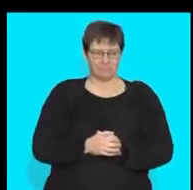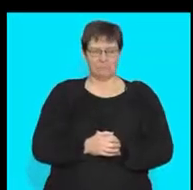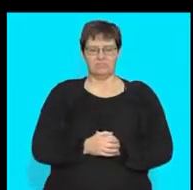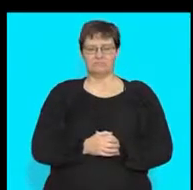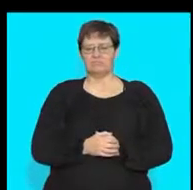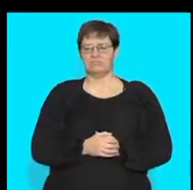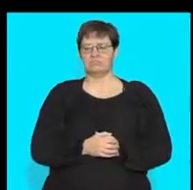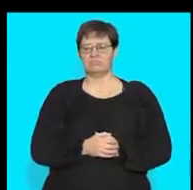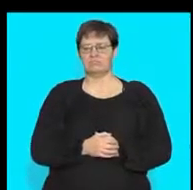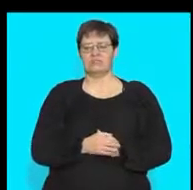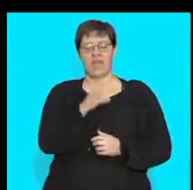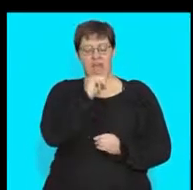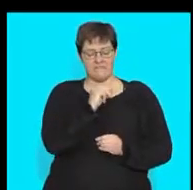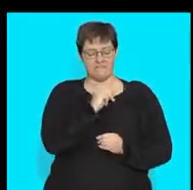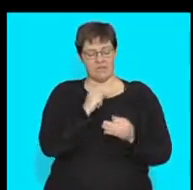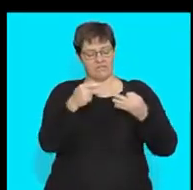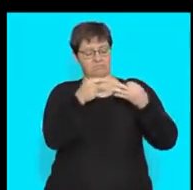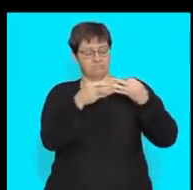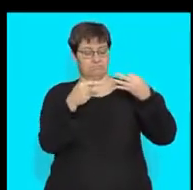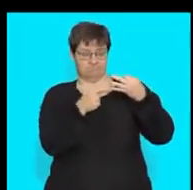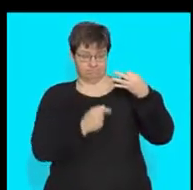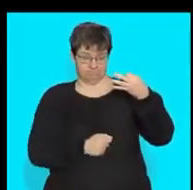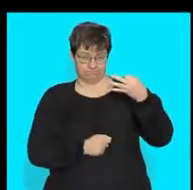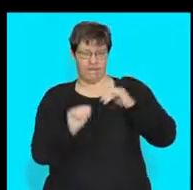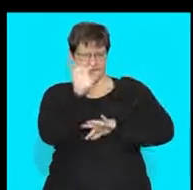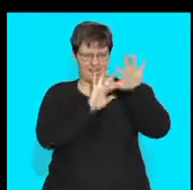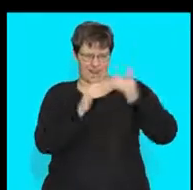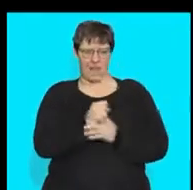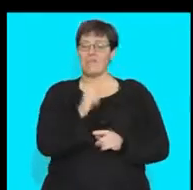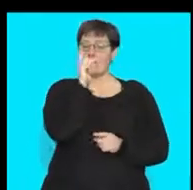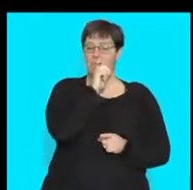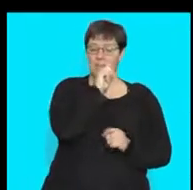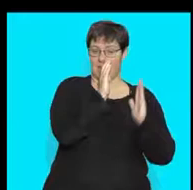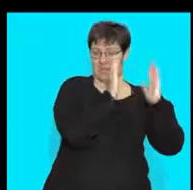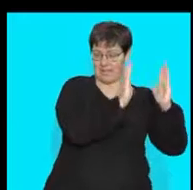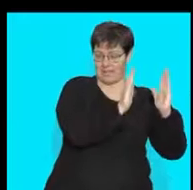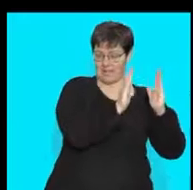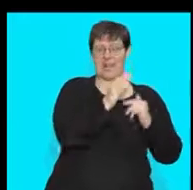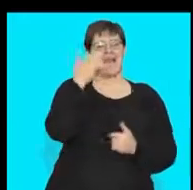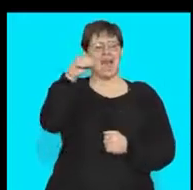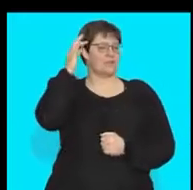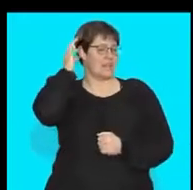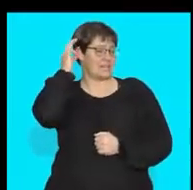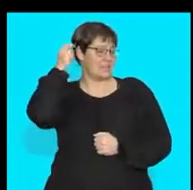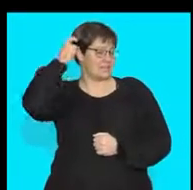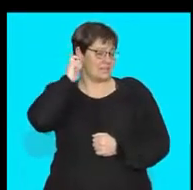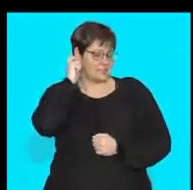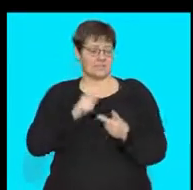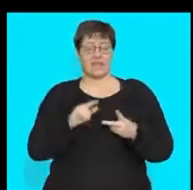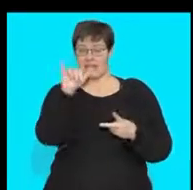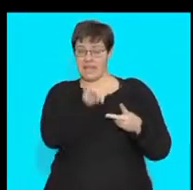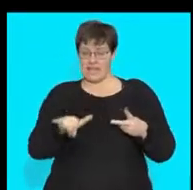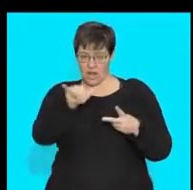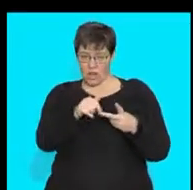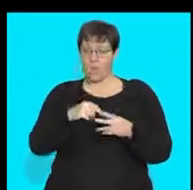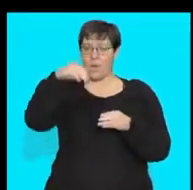see that I've divided this diagram into 3 colors. We've got the pink, that's for the outer ear, the yellow